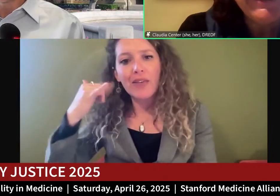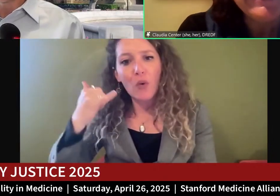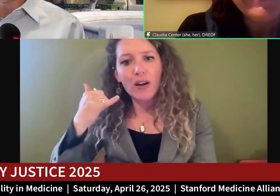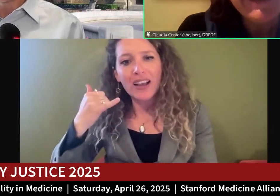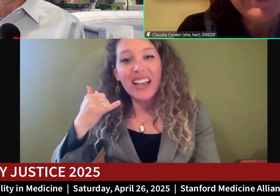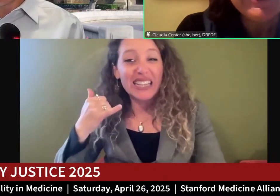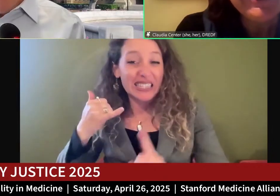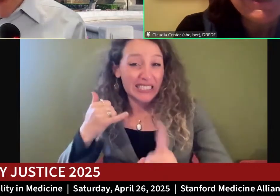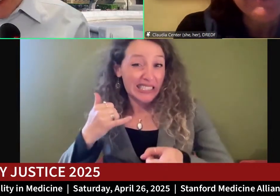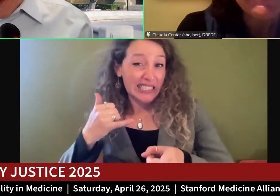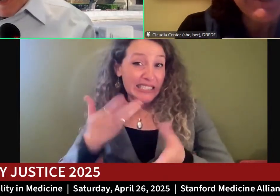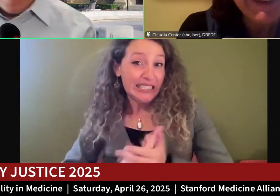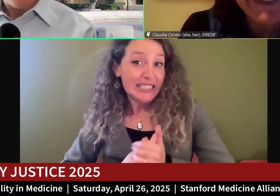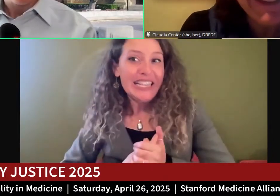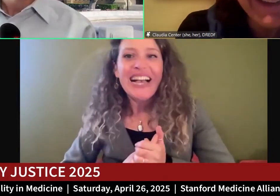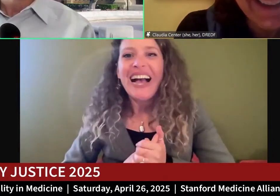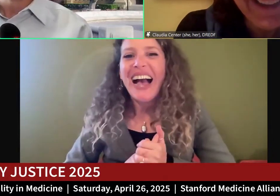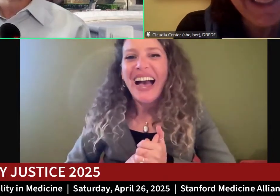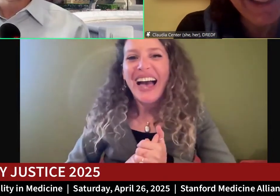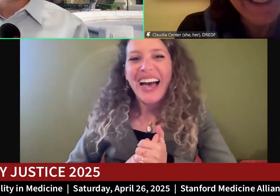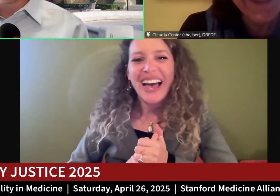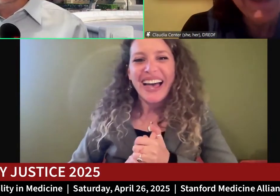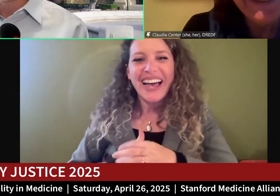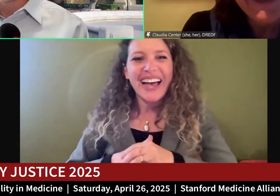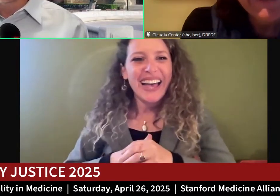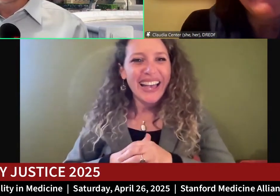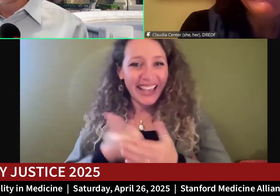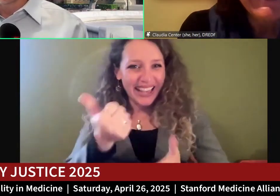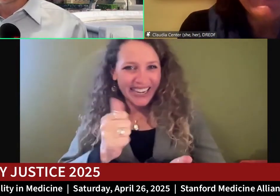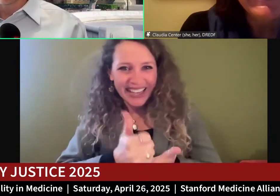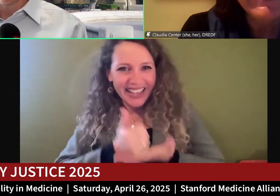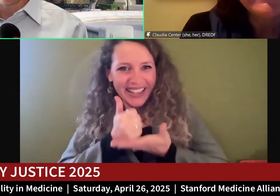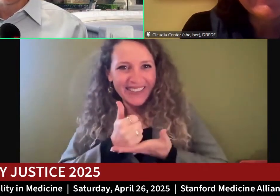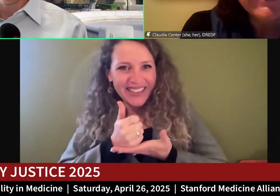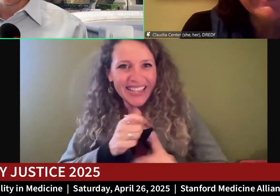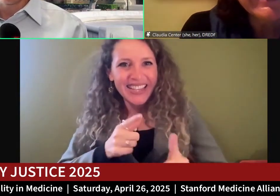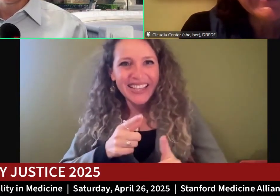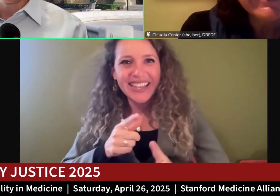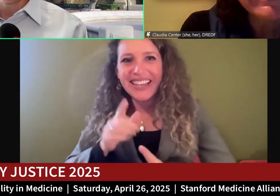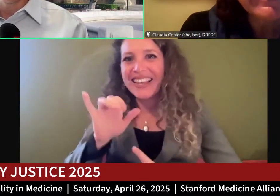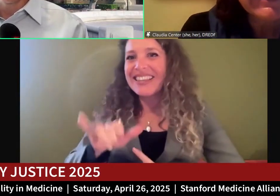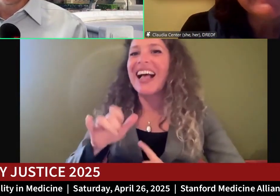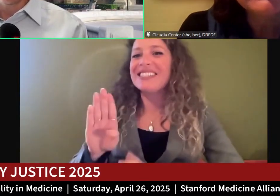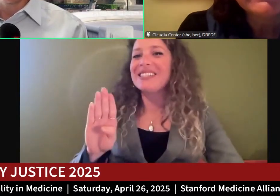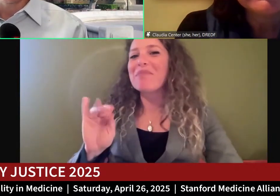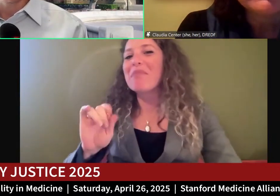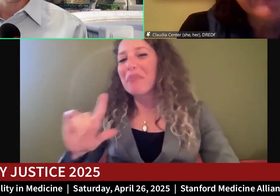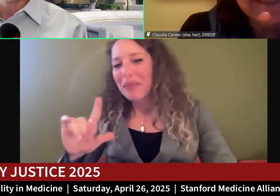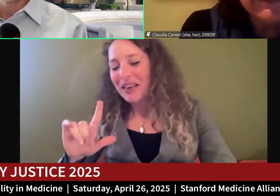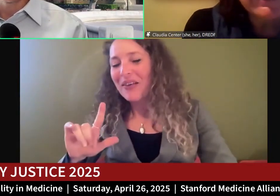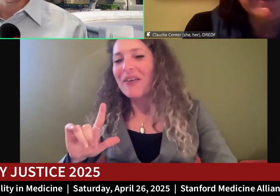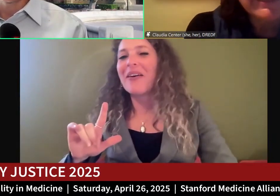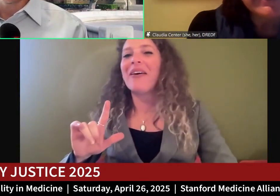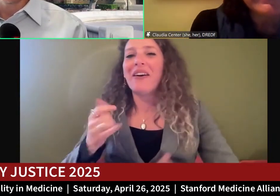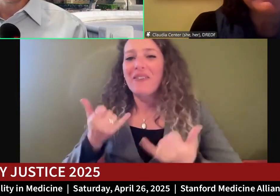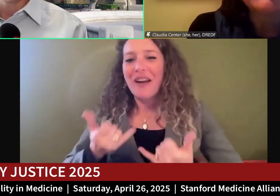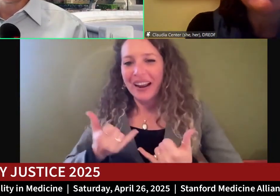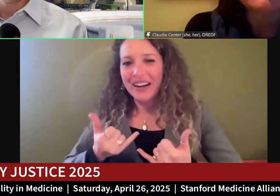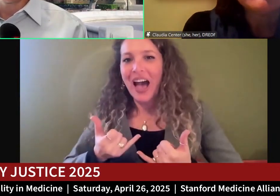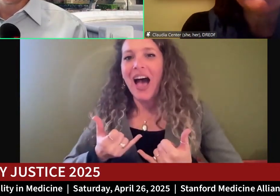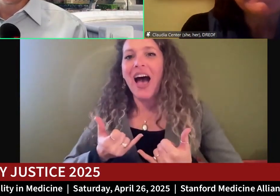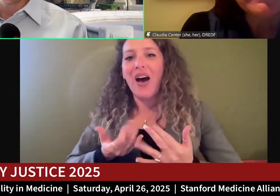Any more hints? I could Google it real This is quick. the bill that's working its way through the